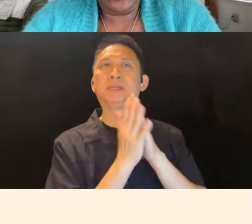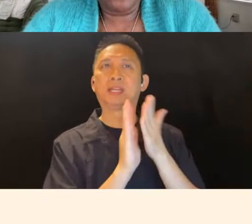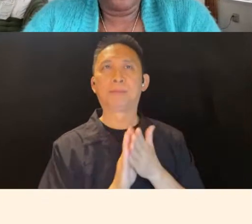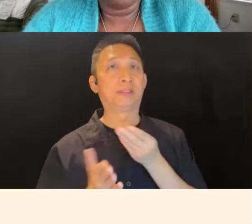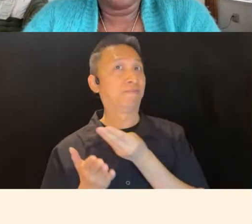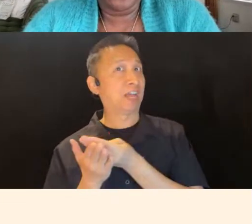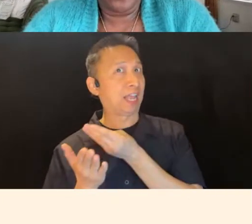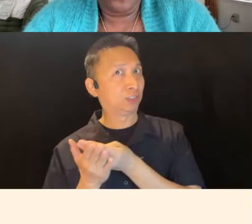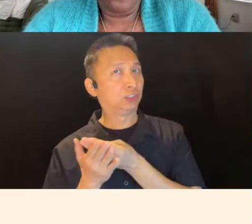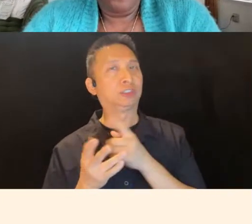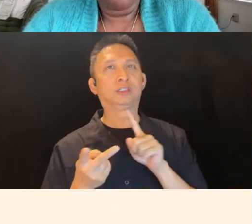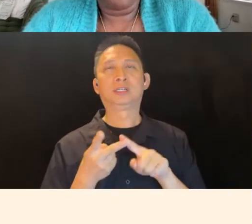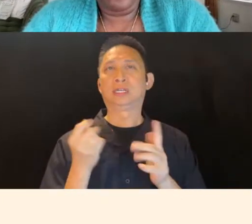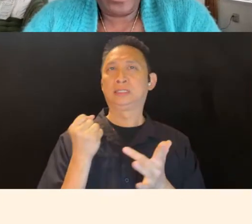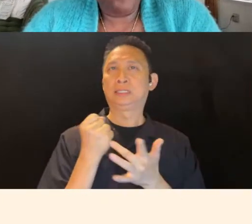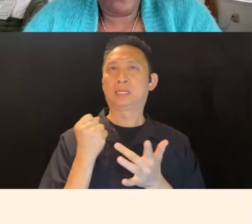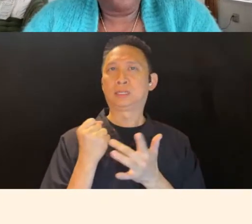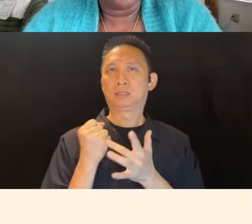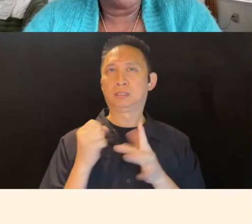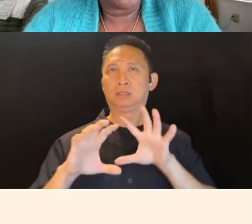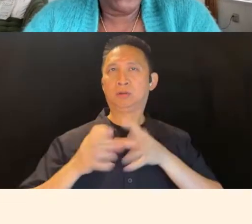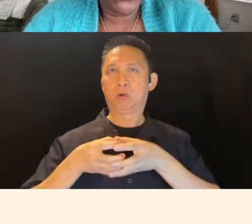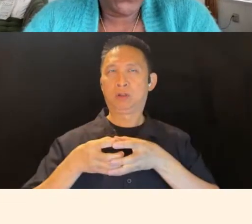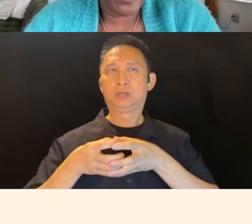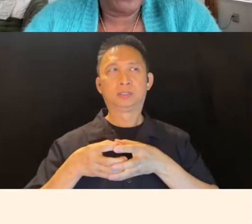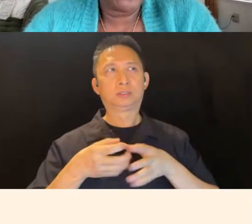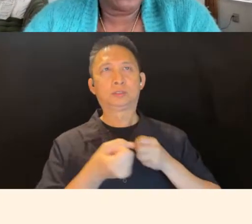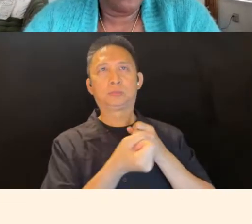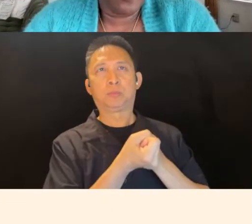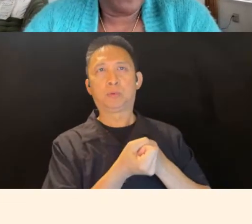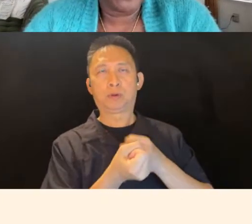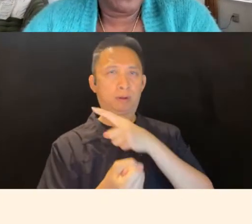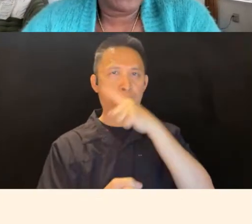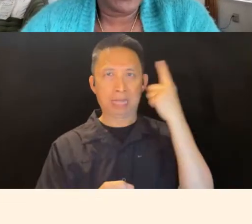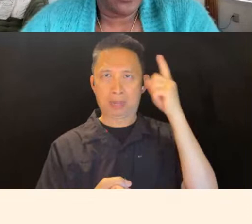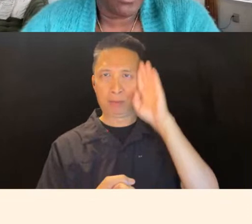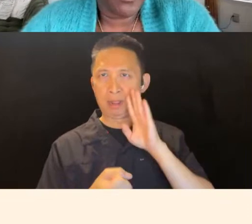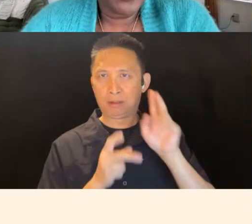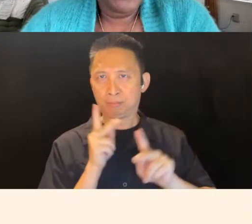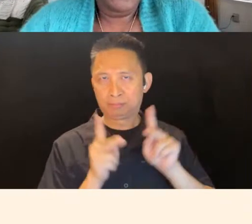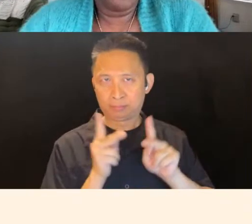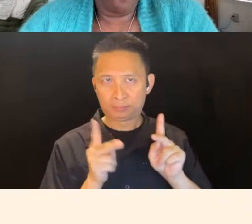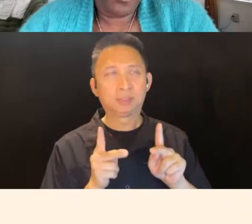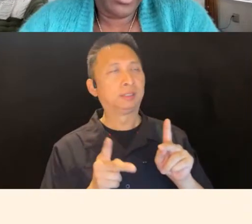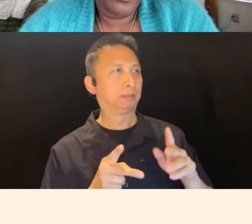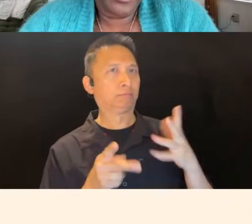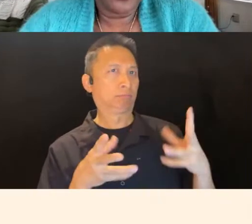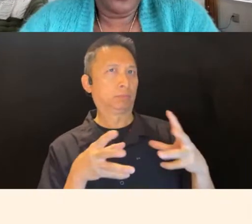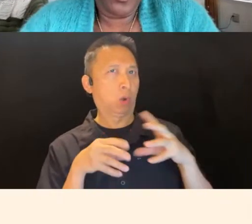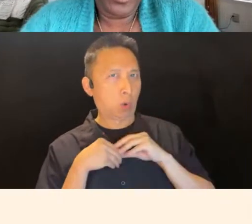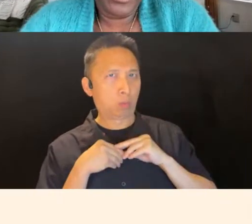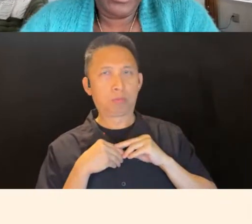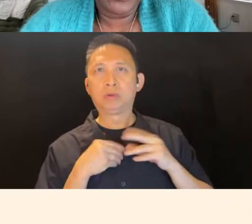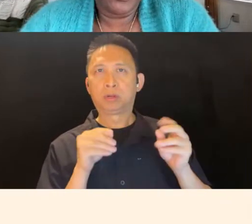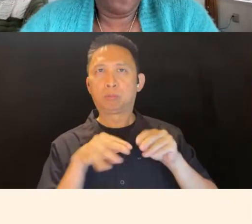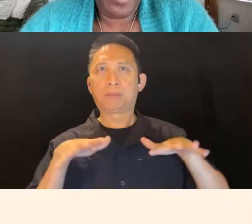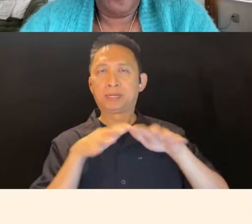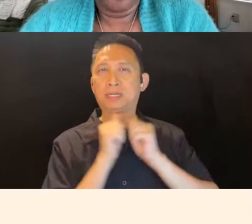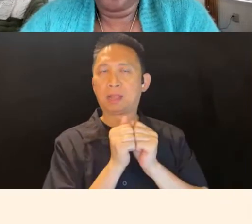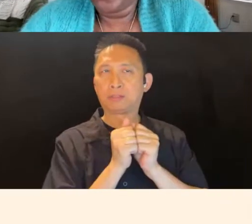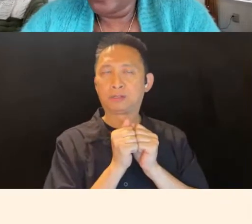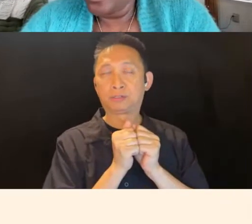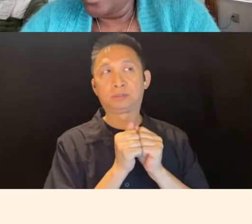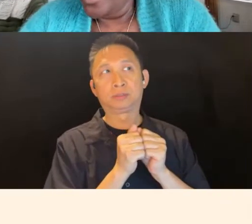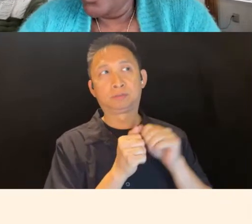and technical vehicle for Black and Brown folks to own property together in a market like the Oakland and the East